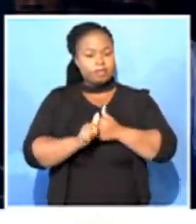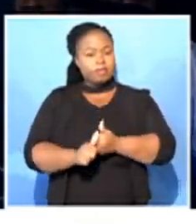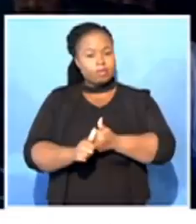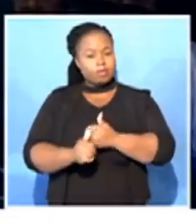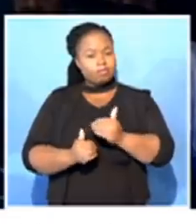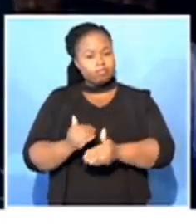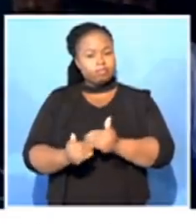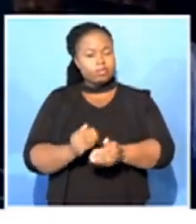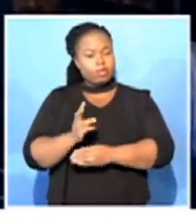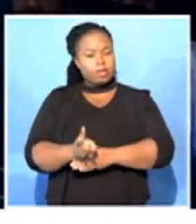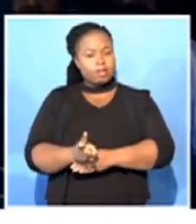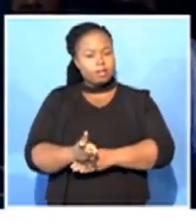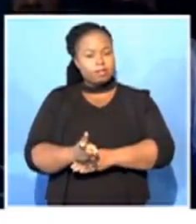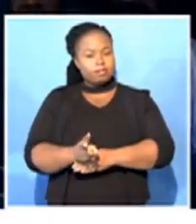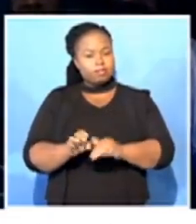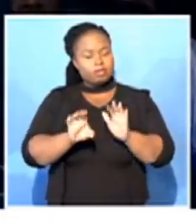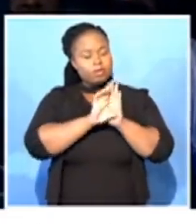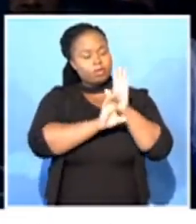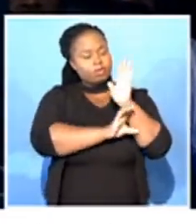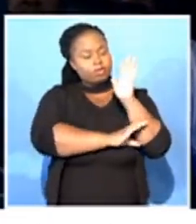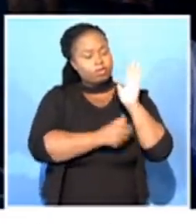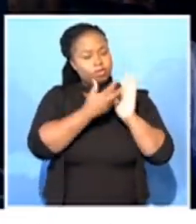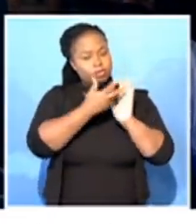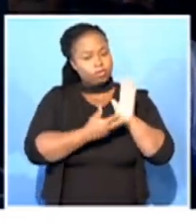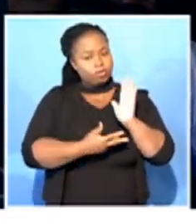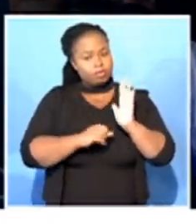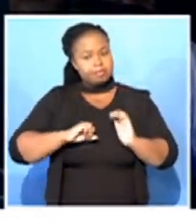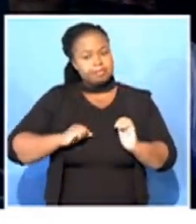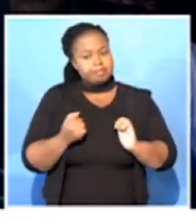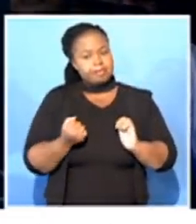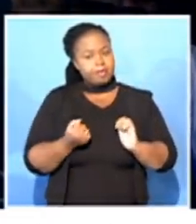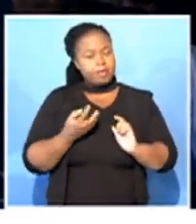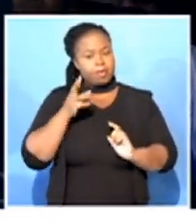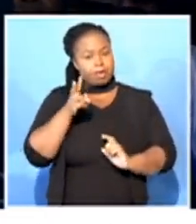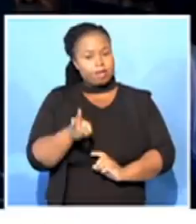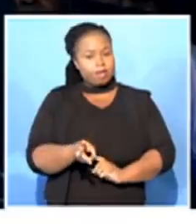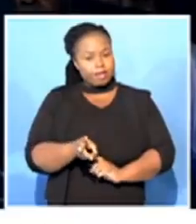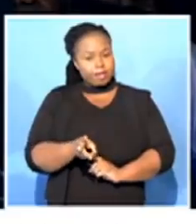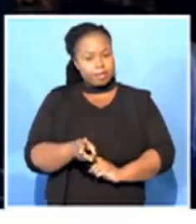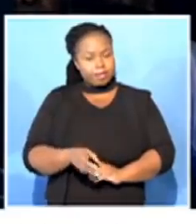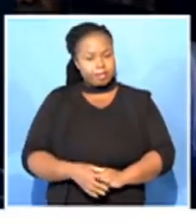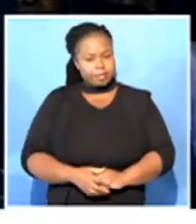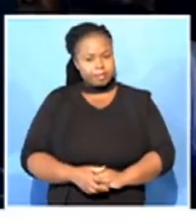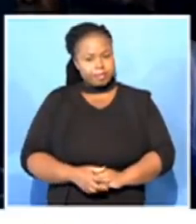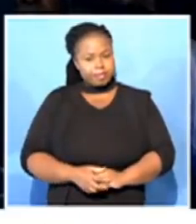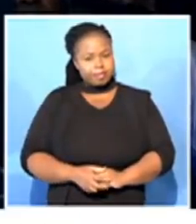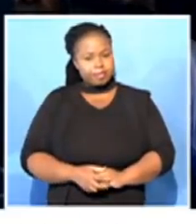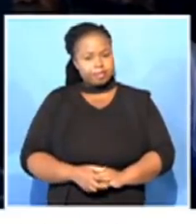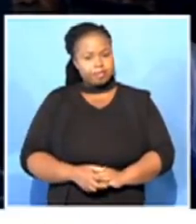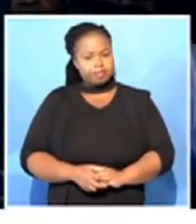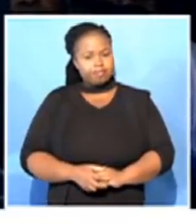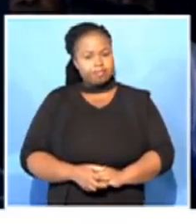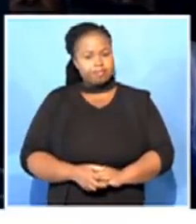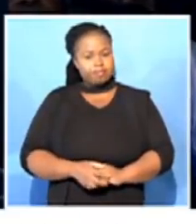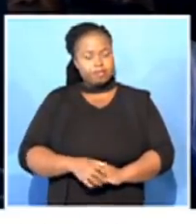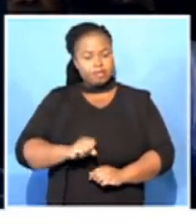uphold, and maintain the Constitution, and maintain the Constitution, and all law